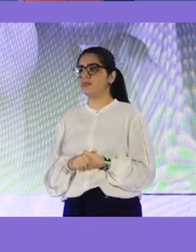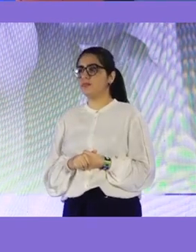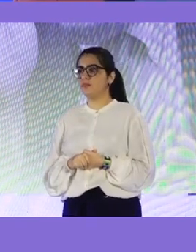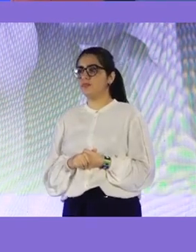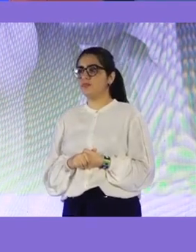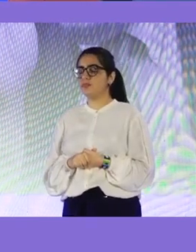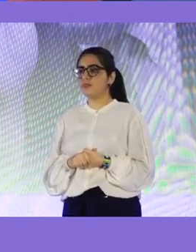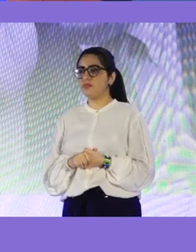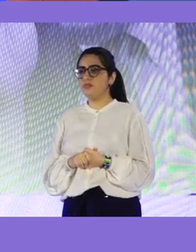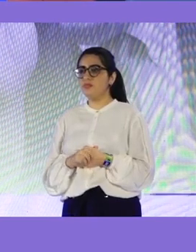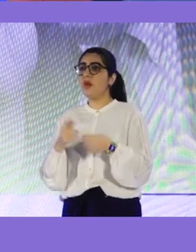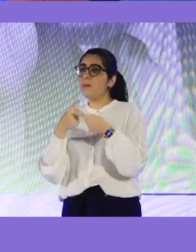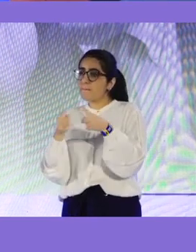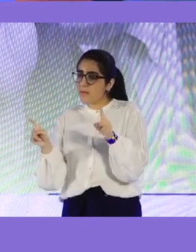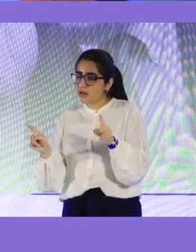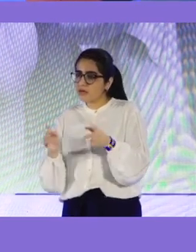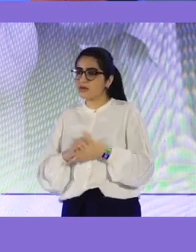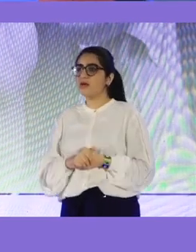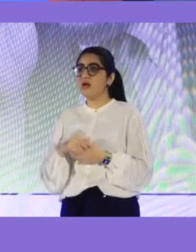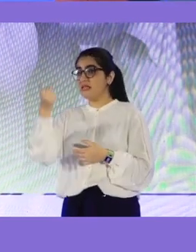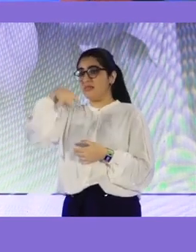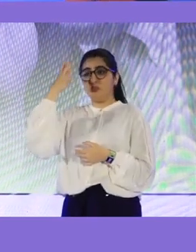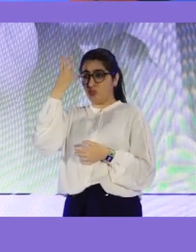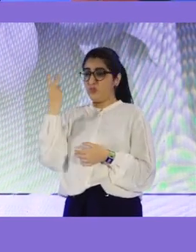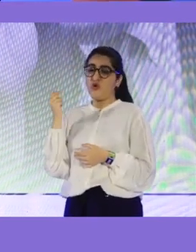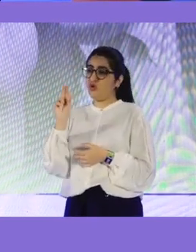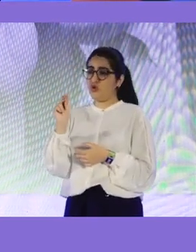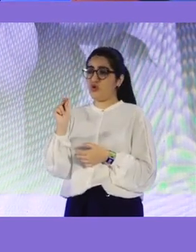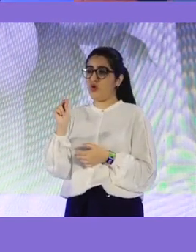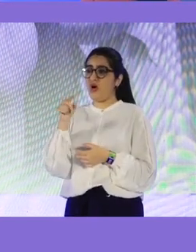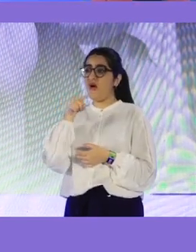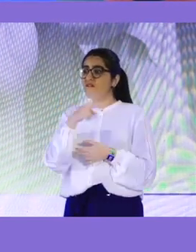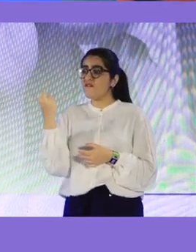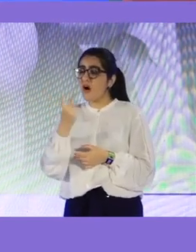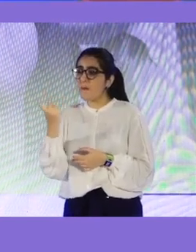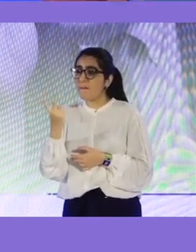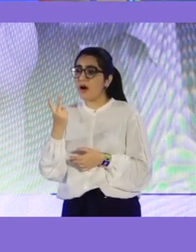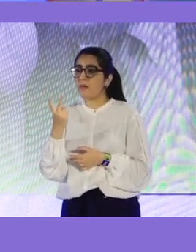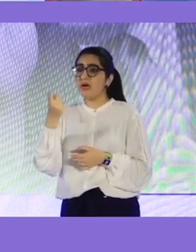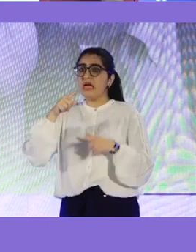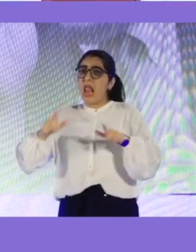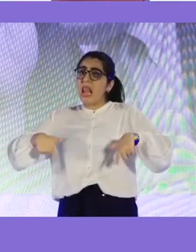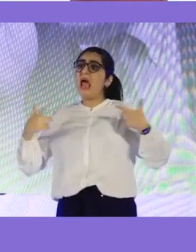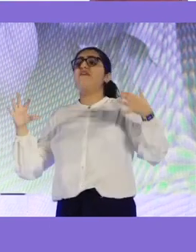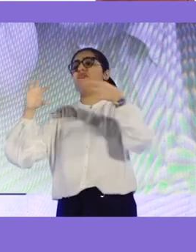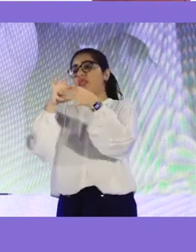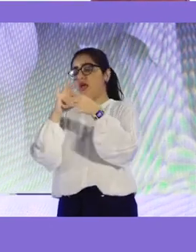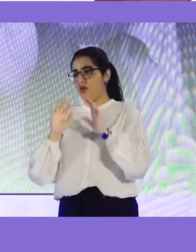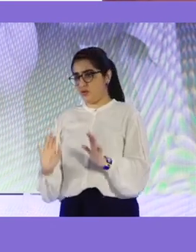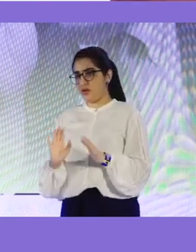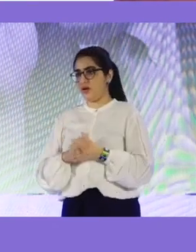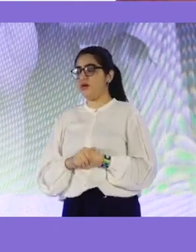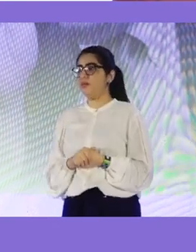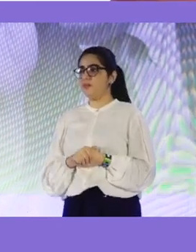But let us not forget that ecosystems are about survival. And ecosystems